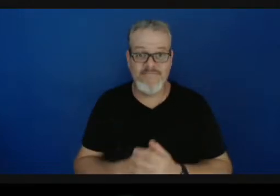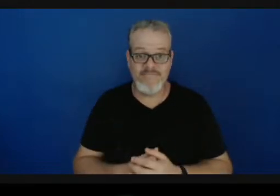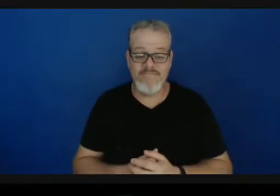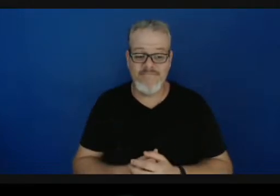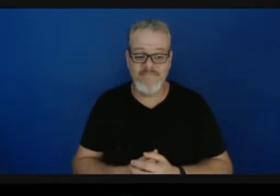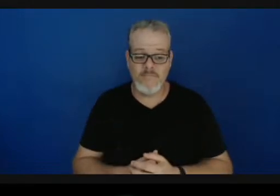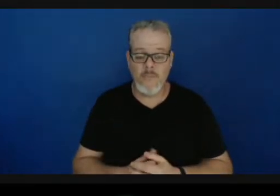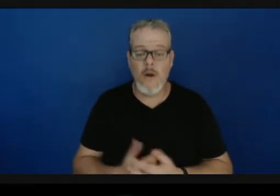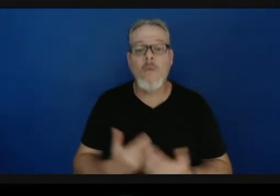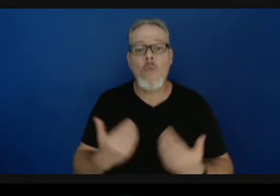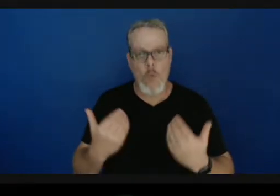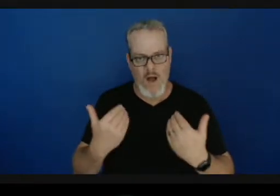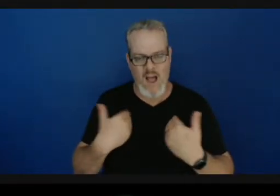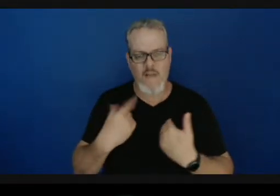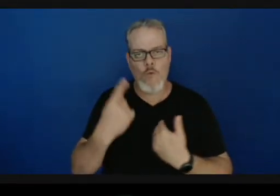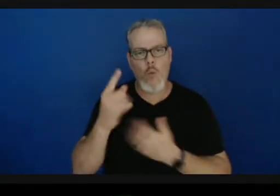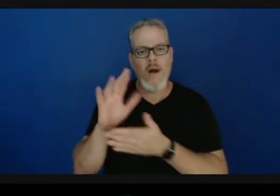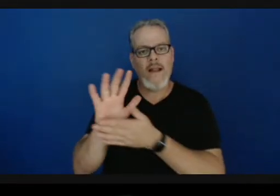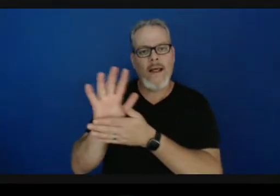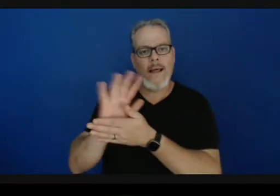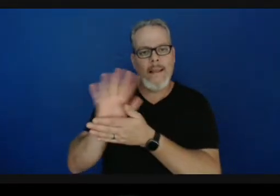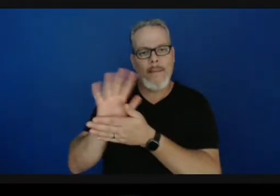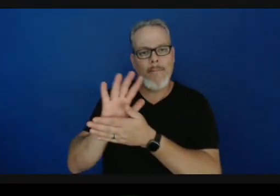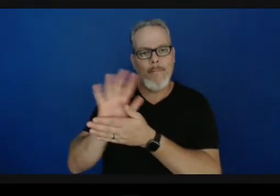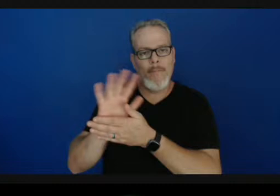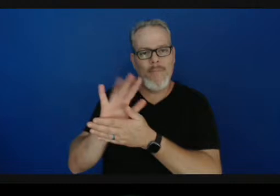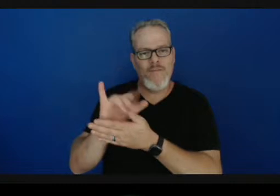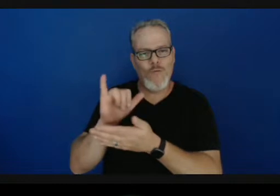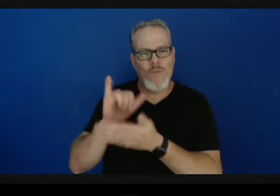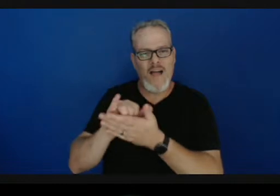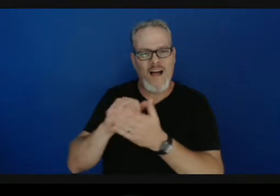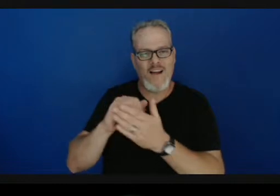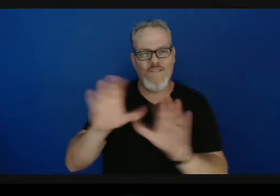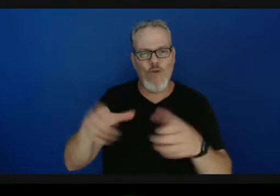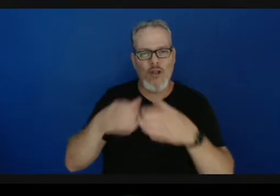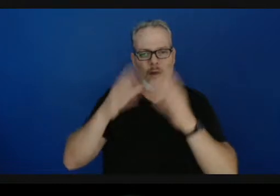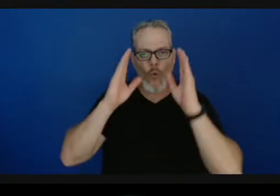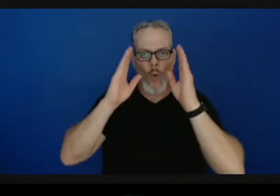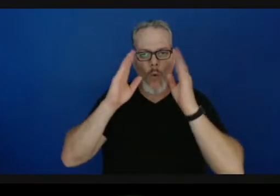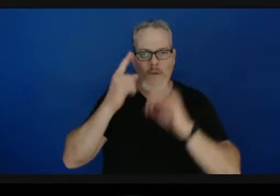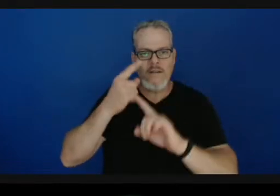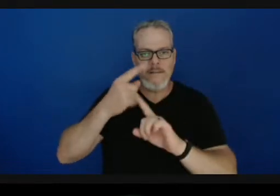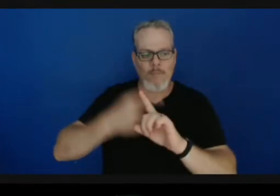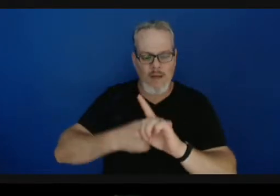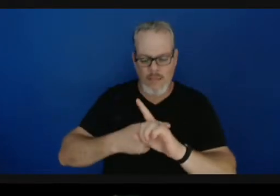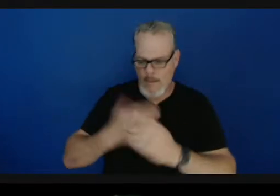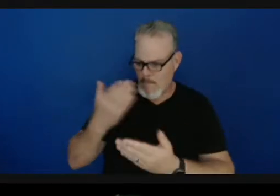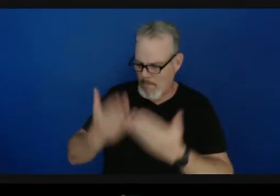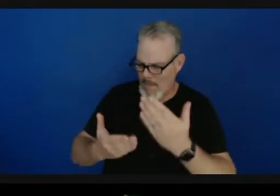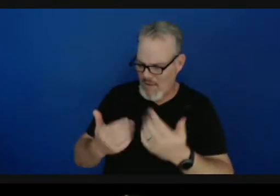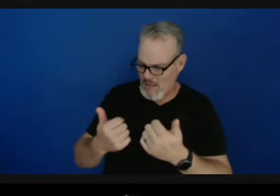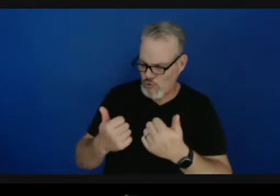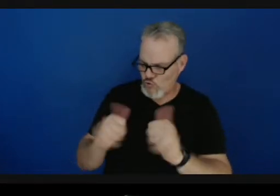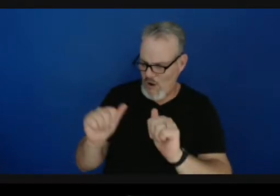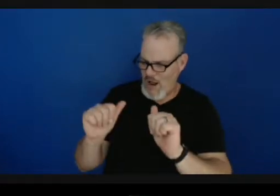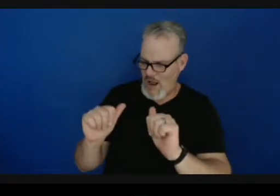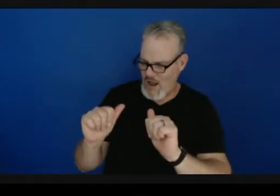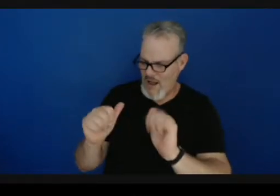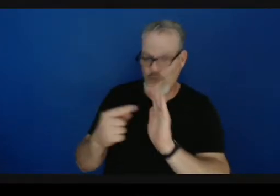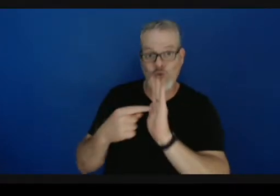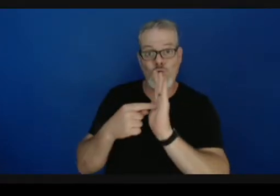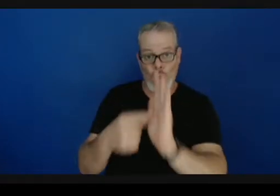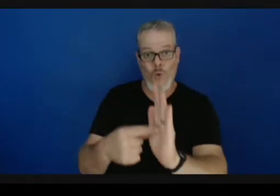have a little bit of a clip from the Volcano Awareness Month of Frank talking about this briefly. So maybe I'll play that to get us going, and we can jump into it after